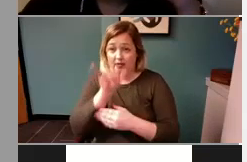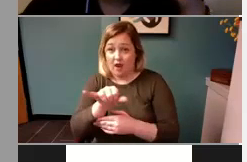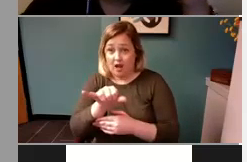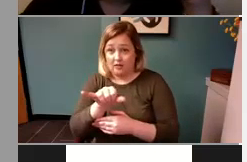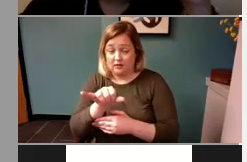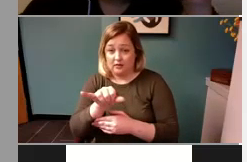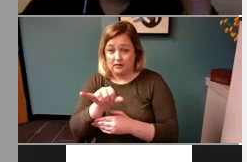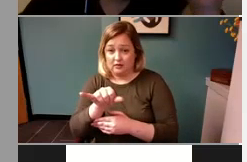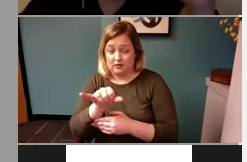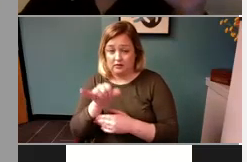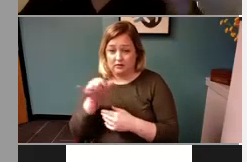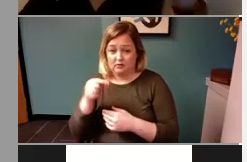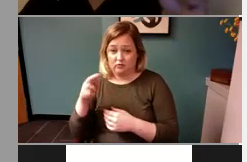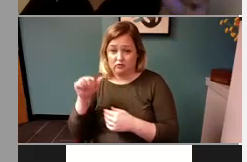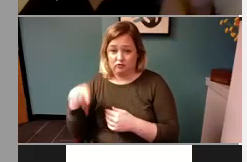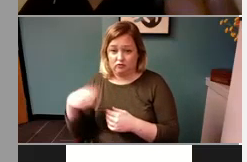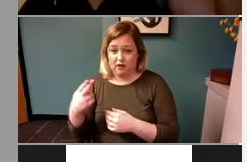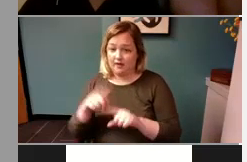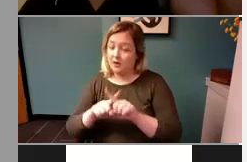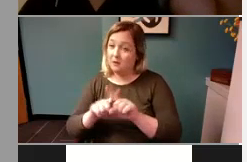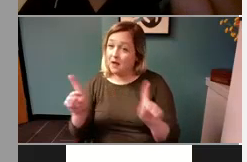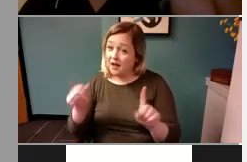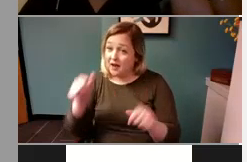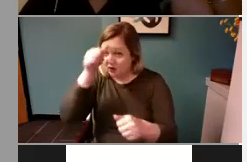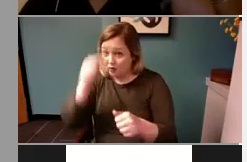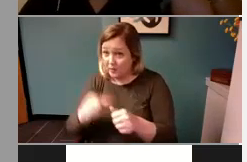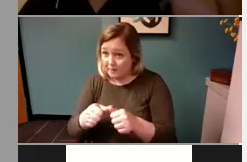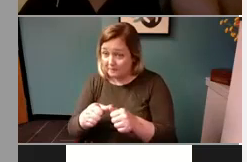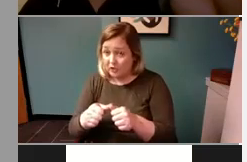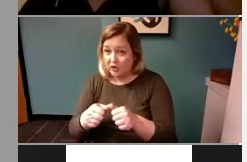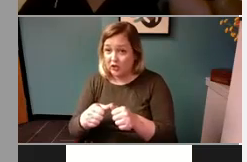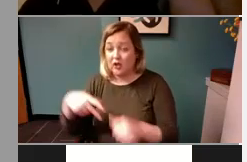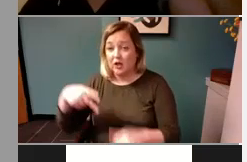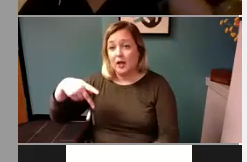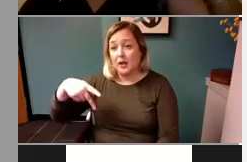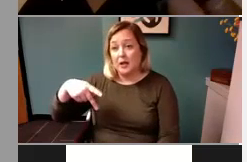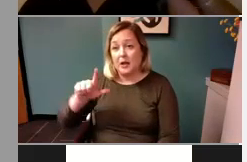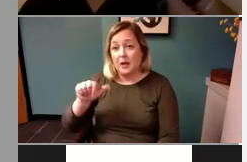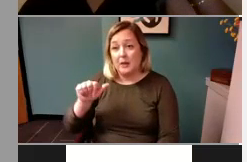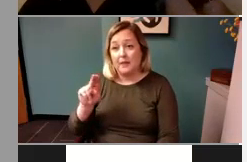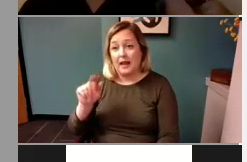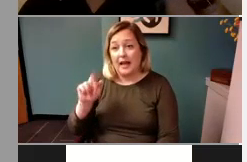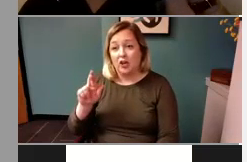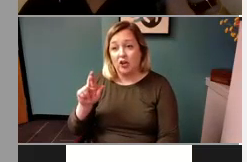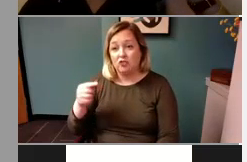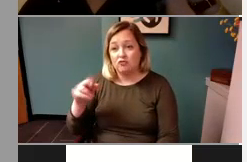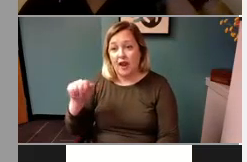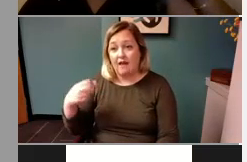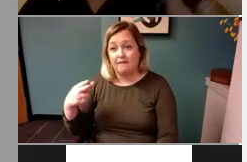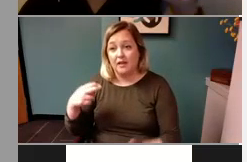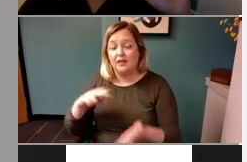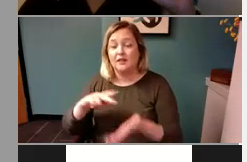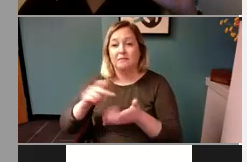this particular graph. But remember one thing, whenever we have a planar graph, we do not need more than 4